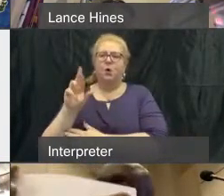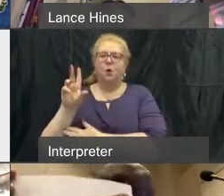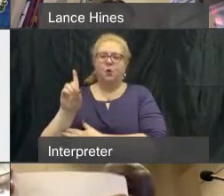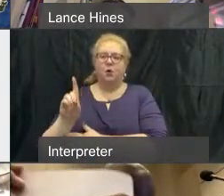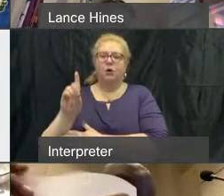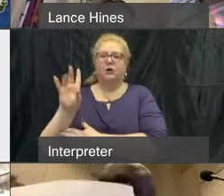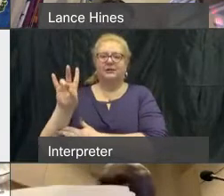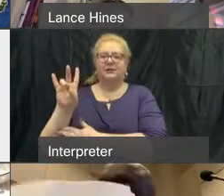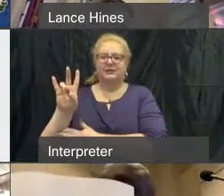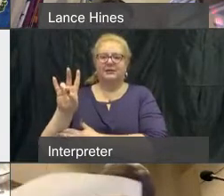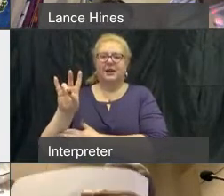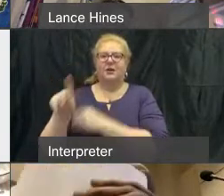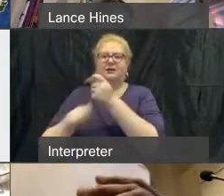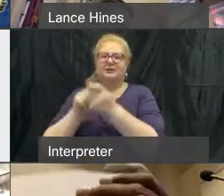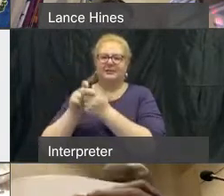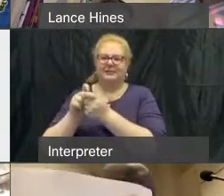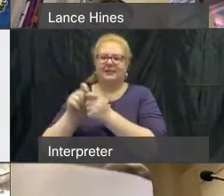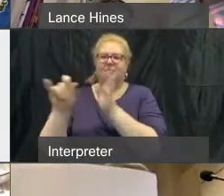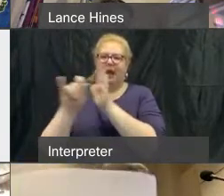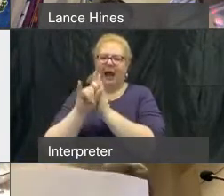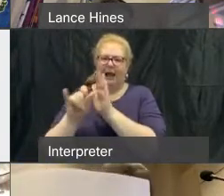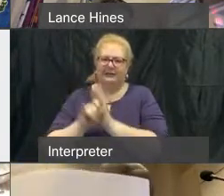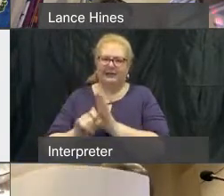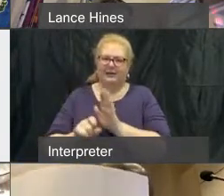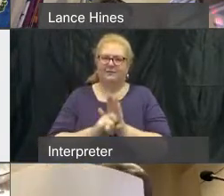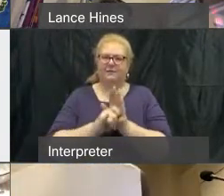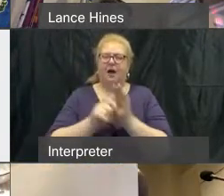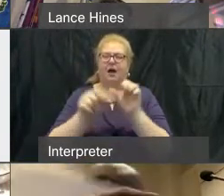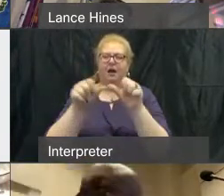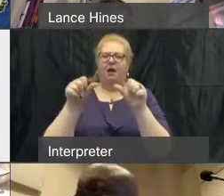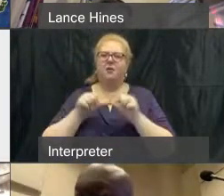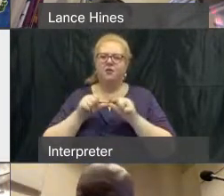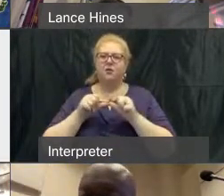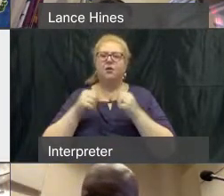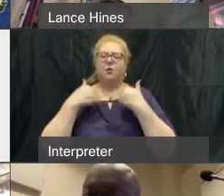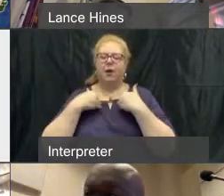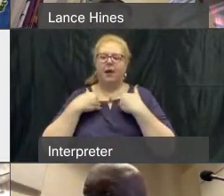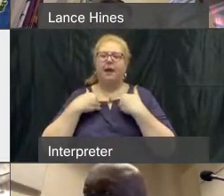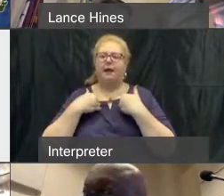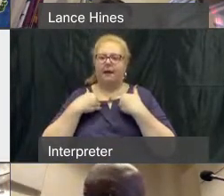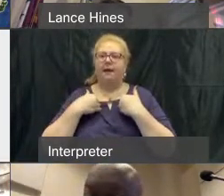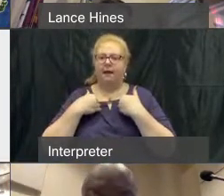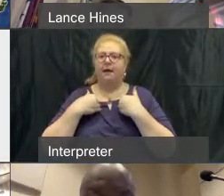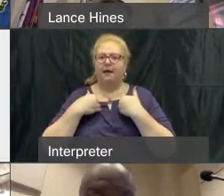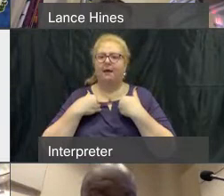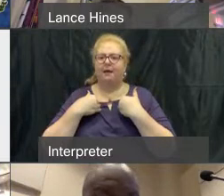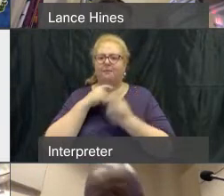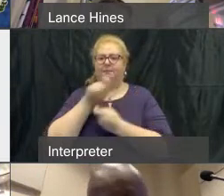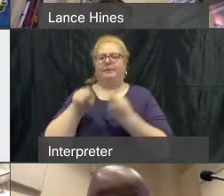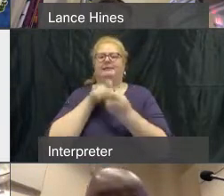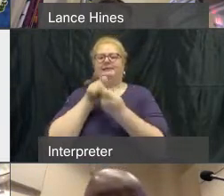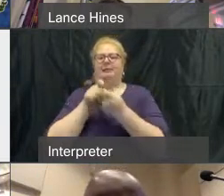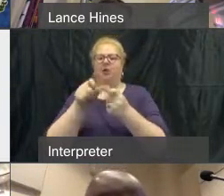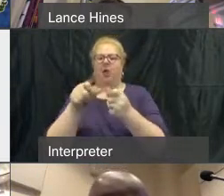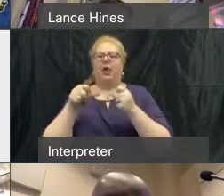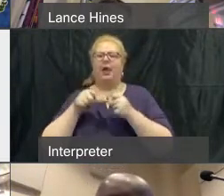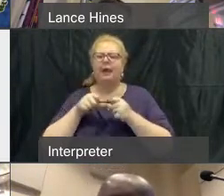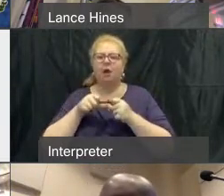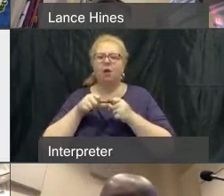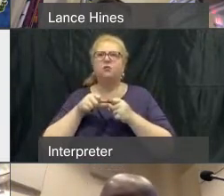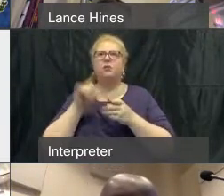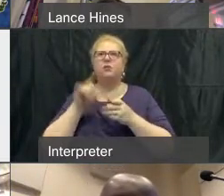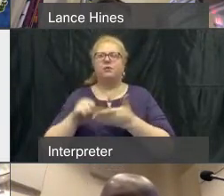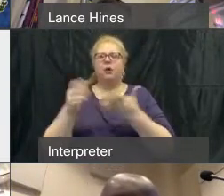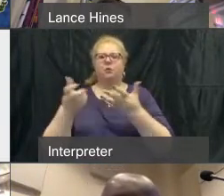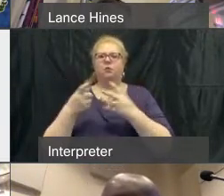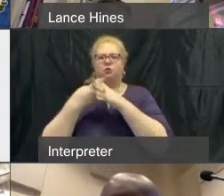specific identified areas, and I have a particular area in mind that I want to start with, and the things